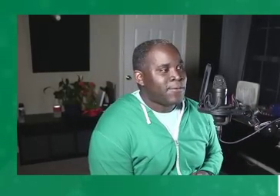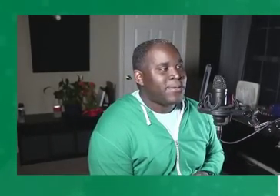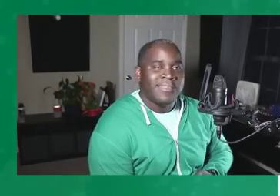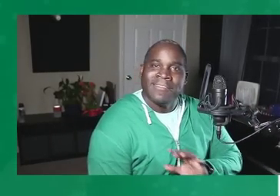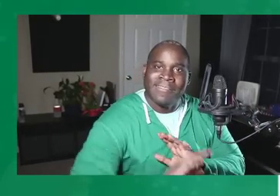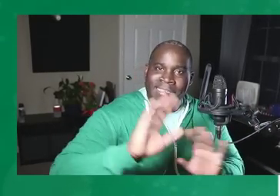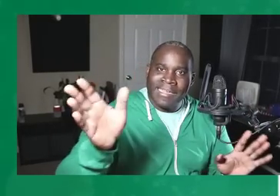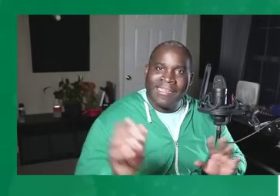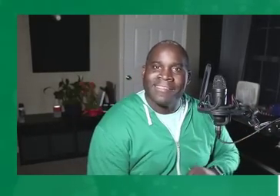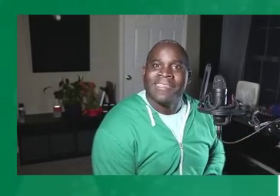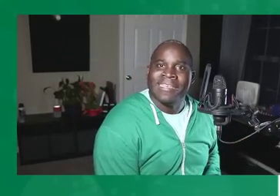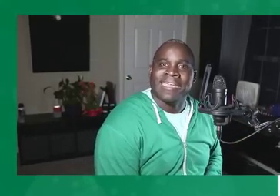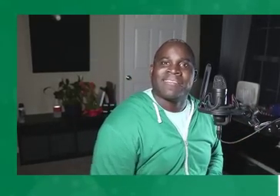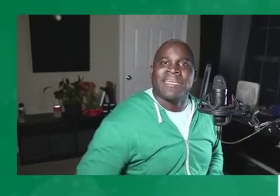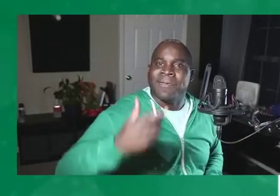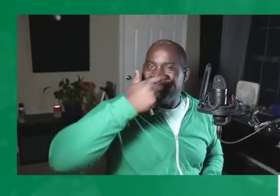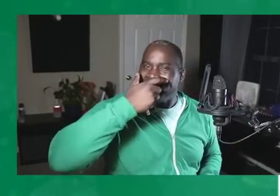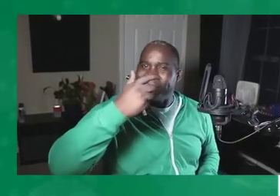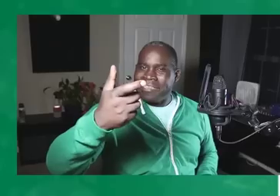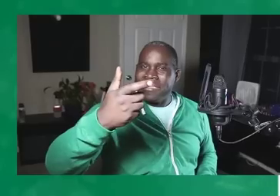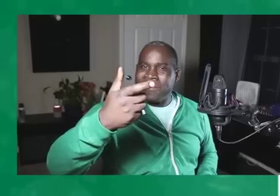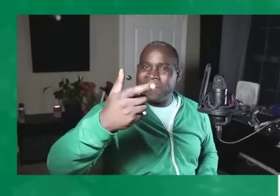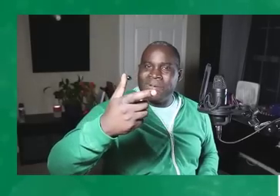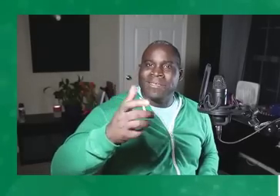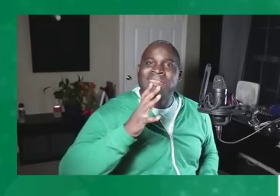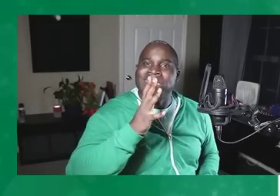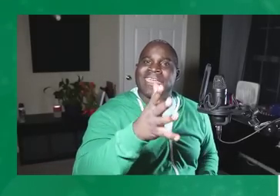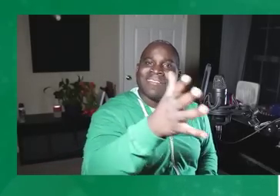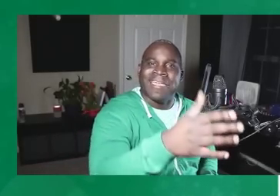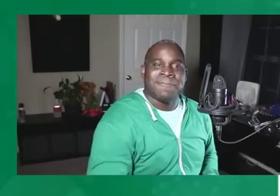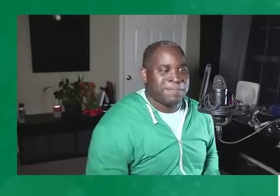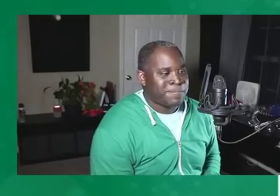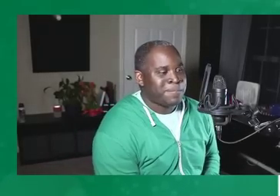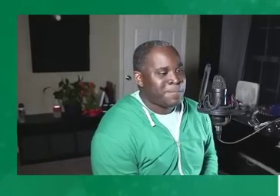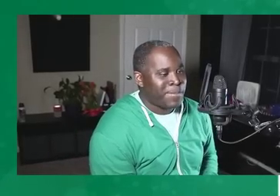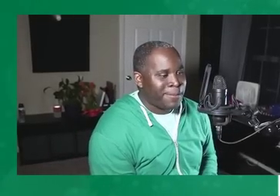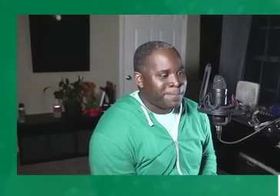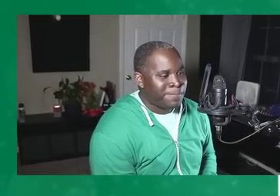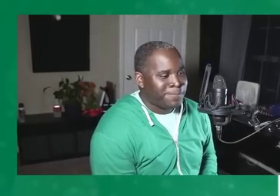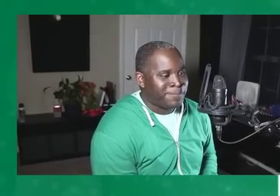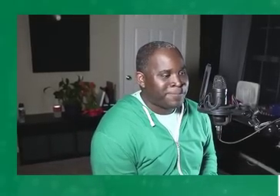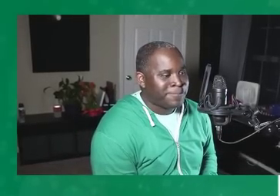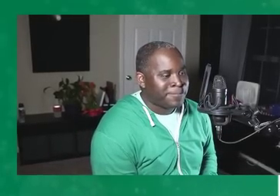So see you guys next time. I'll see you next time. Bye.